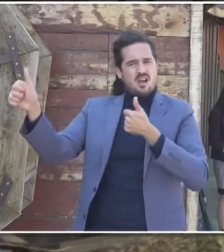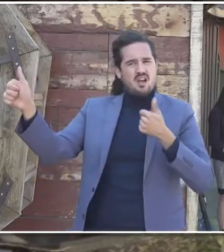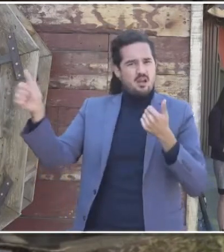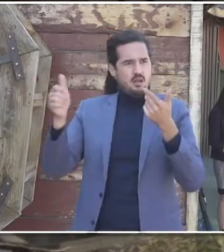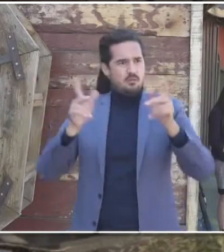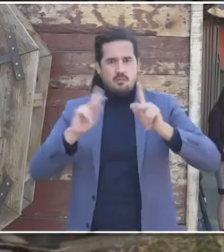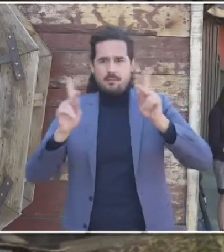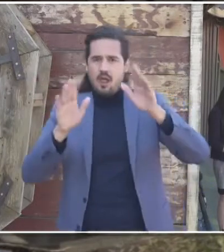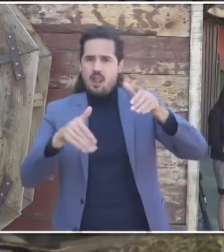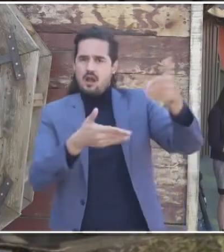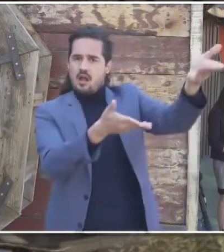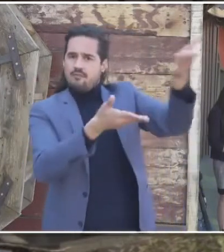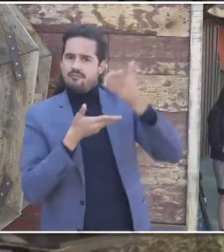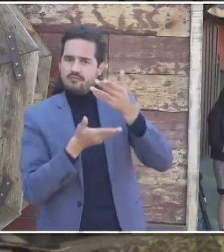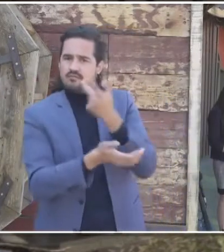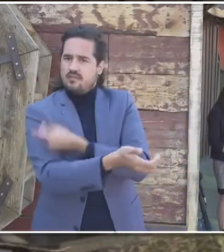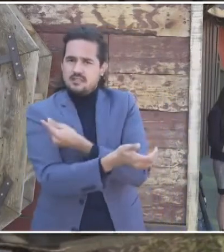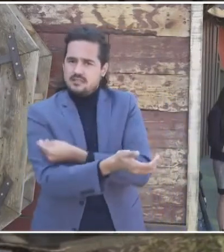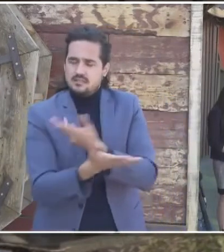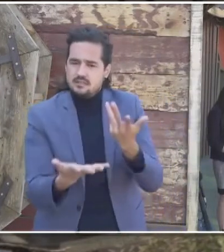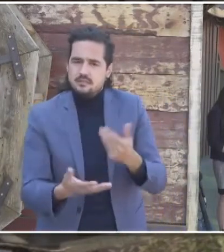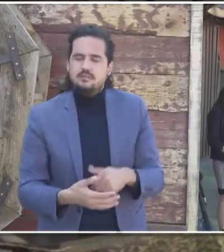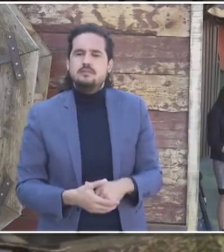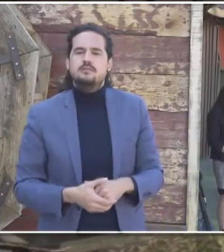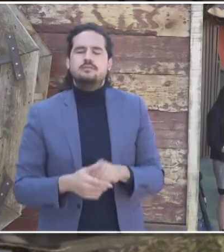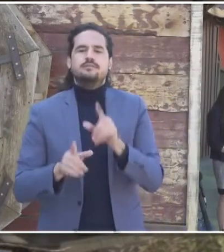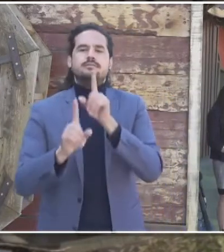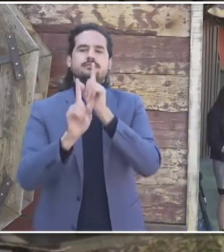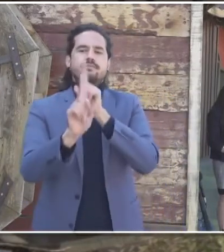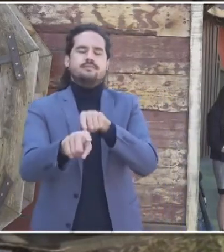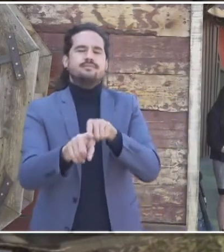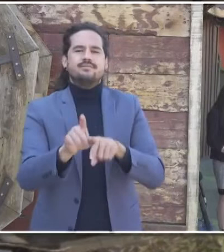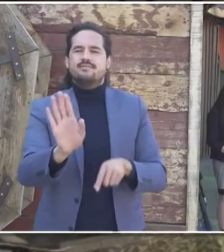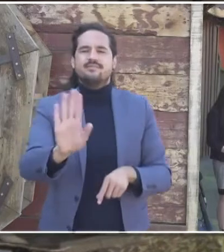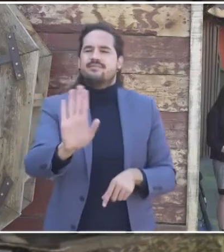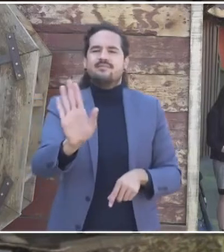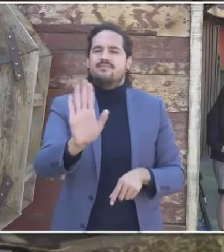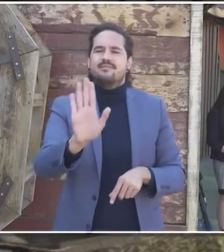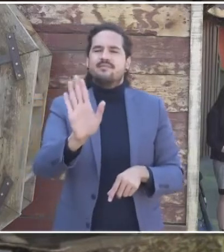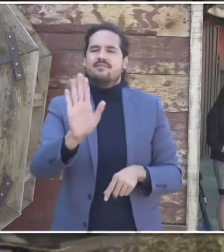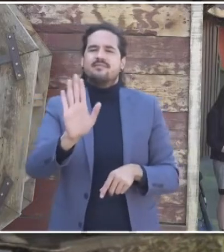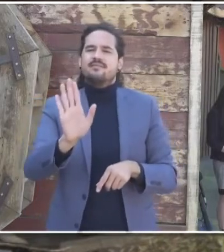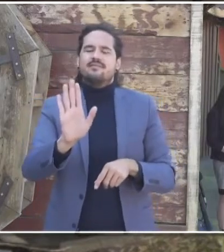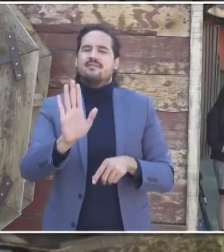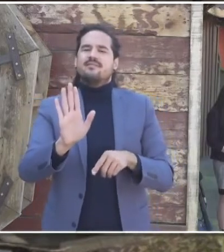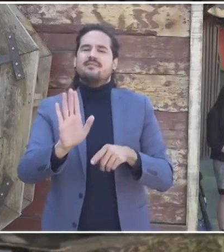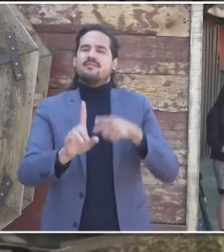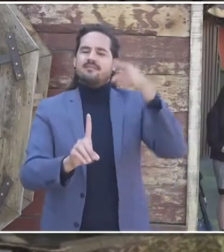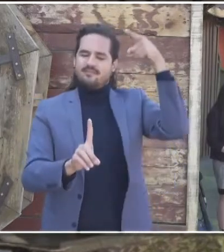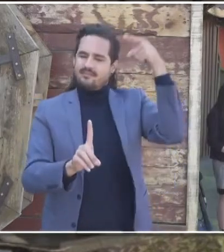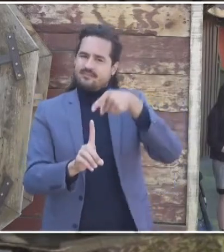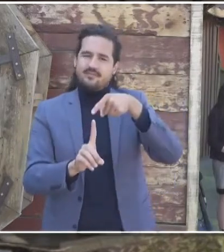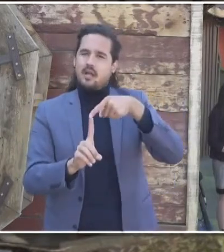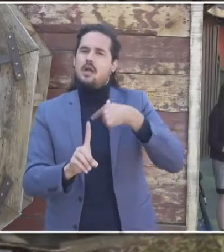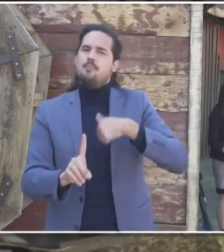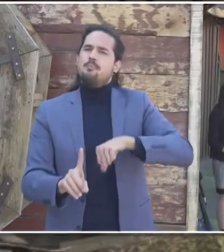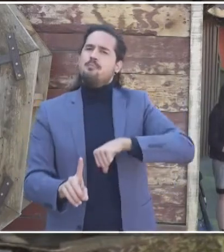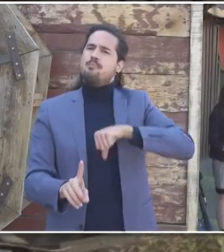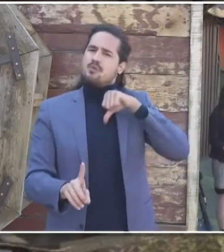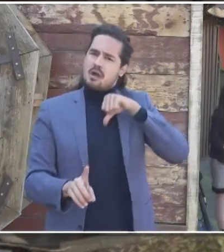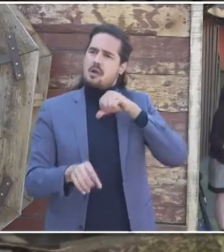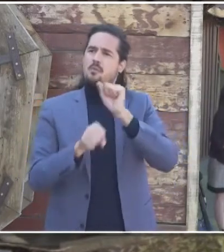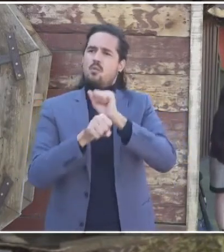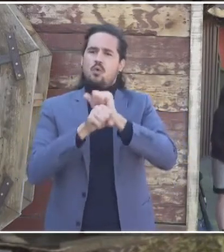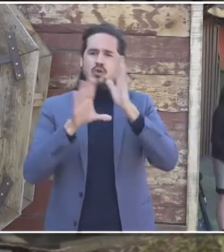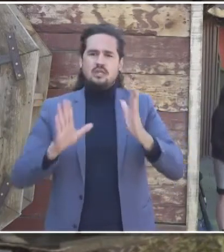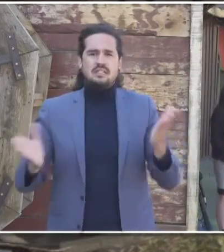think you're improving every single day. I'm really proud of the work the folks behind me have done. You're getting close to 100,000 vaccines.